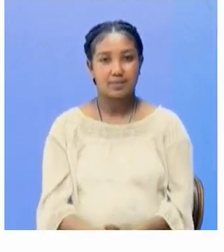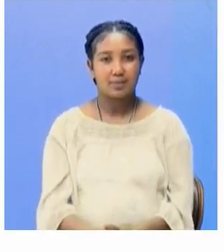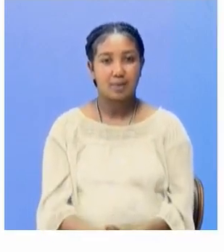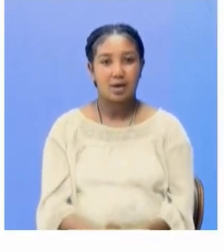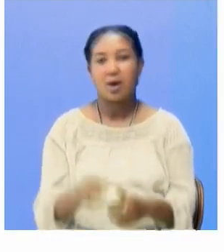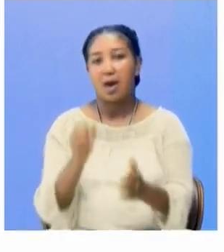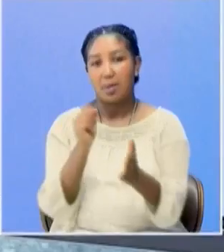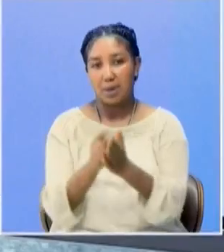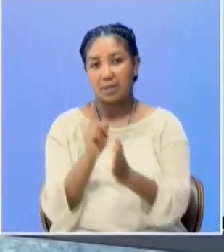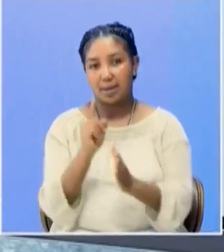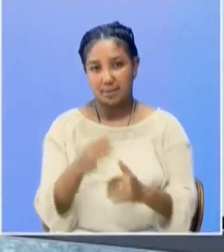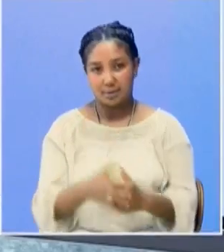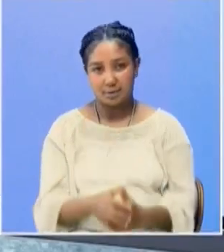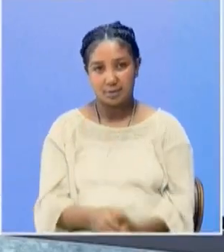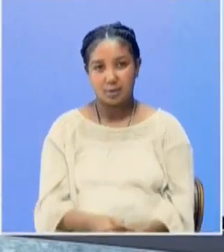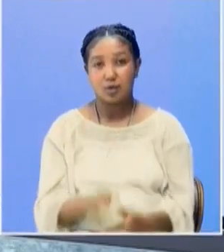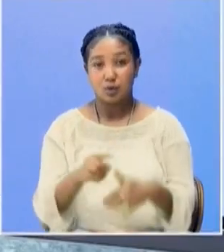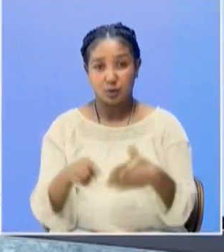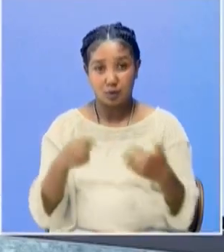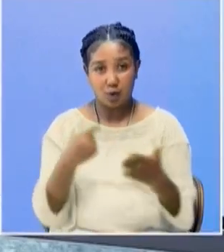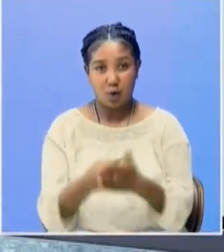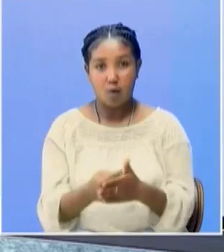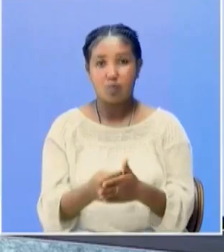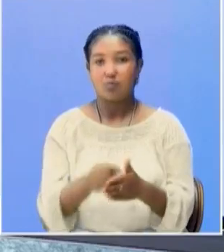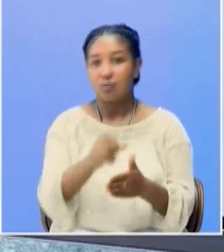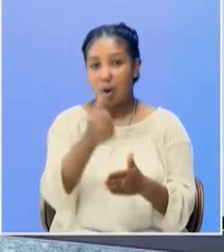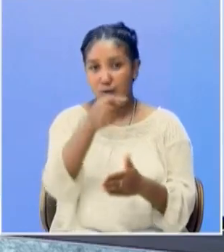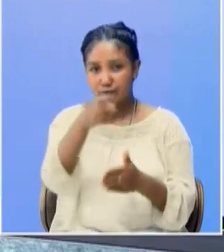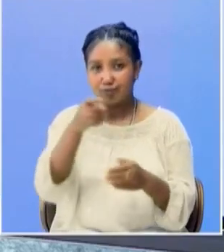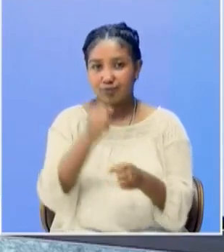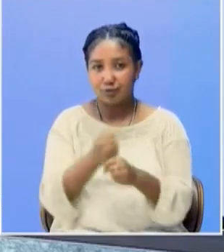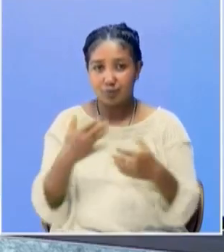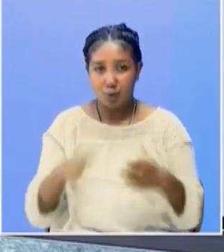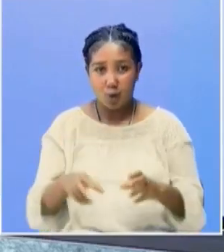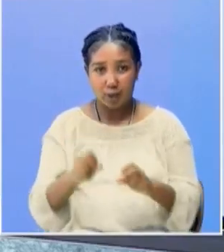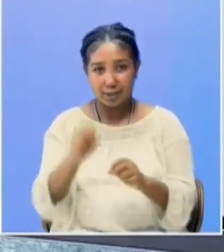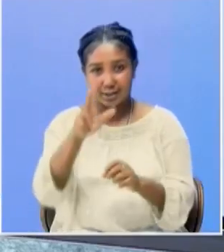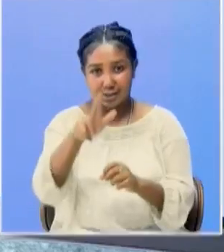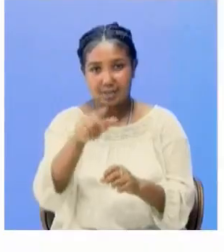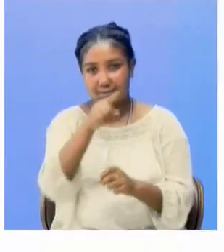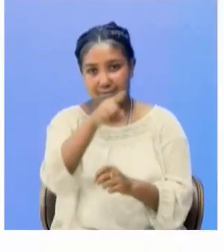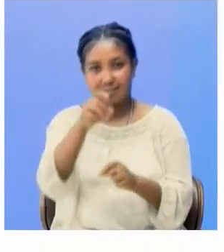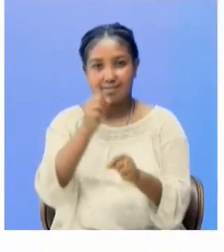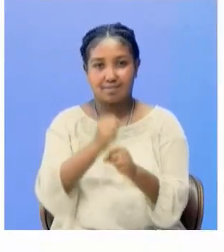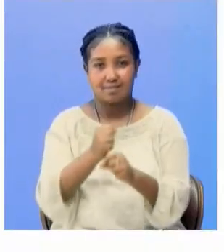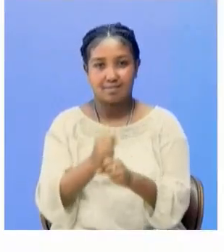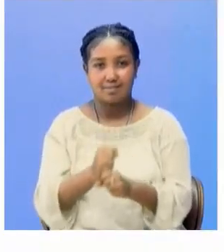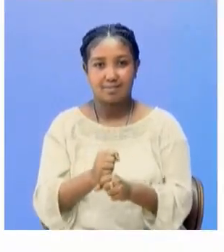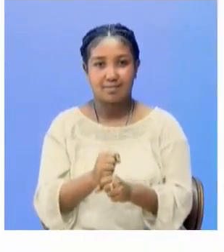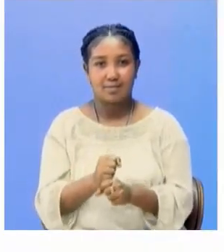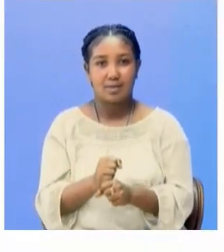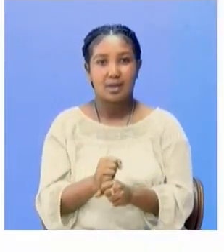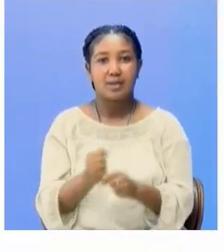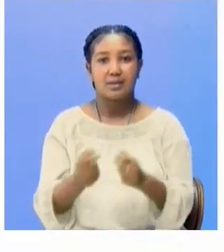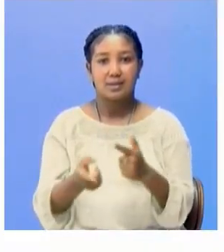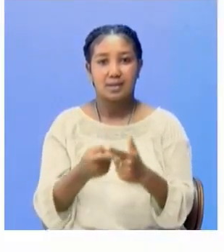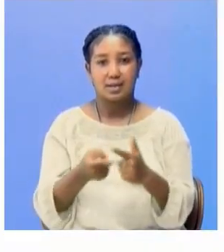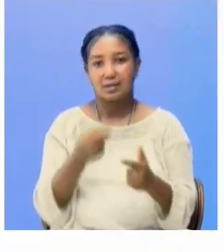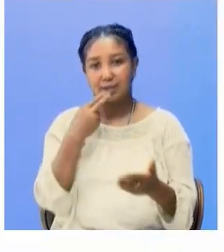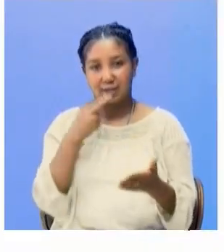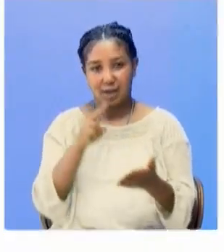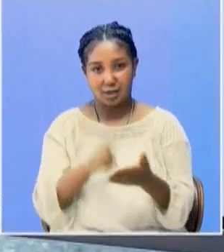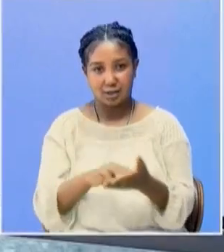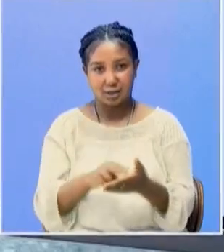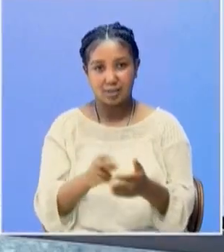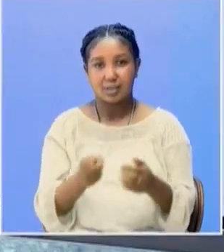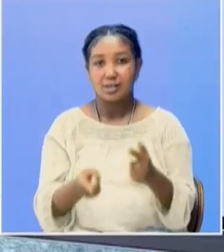One example. So, do the last one. The last 3 concepts. The second instruction.